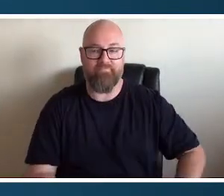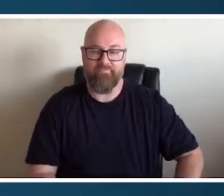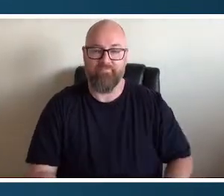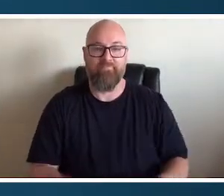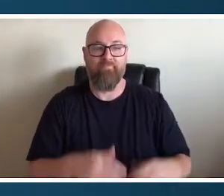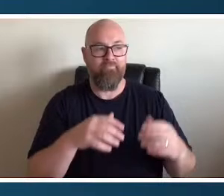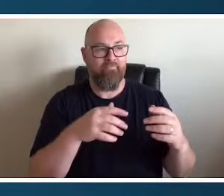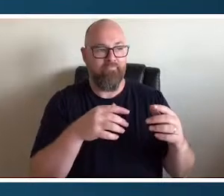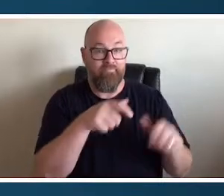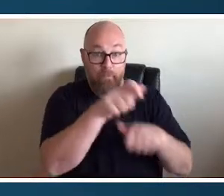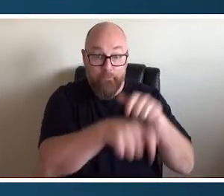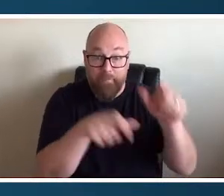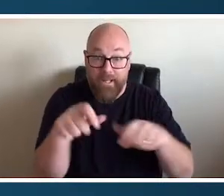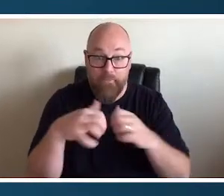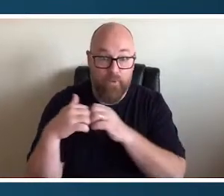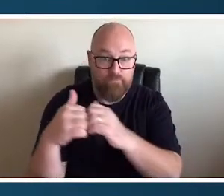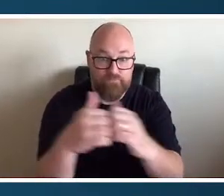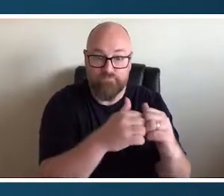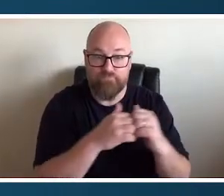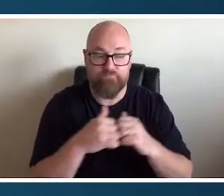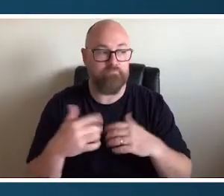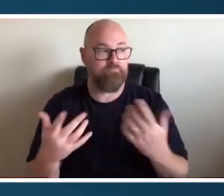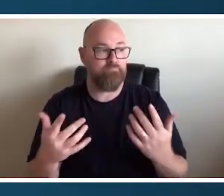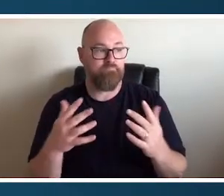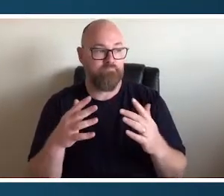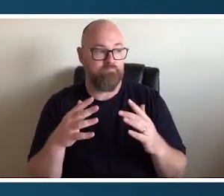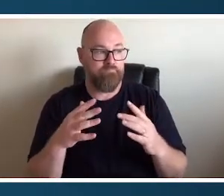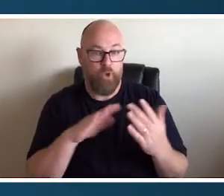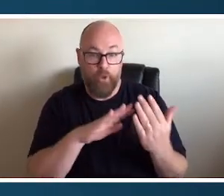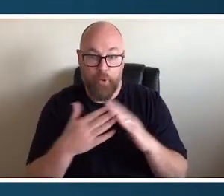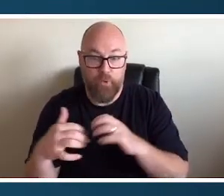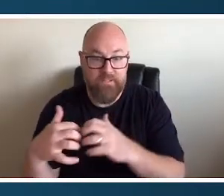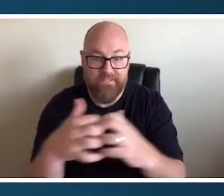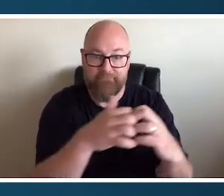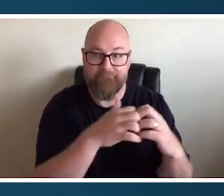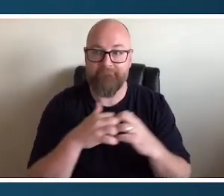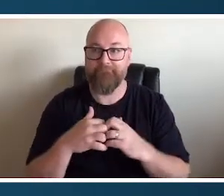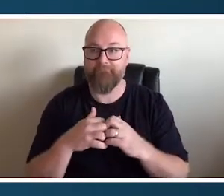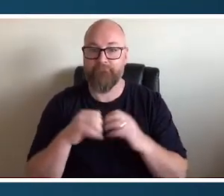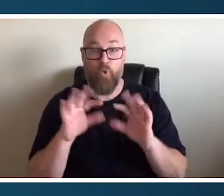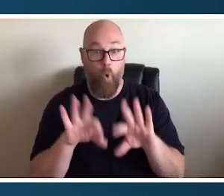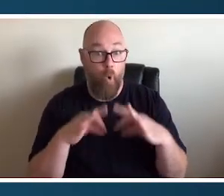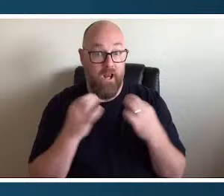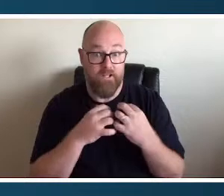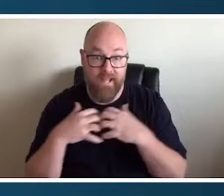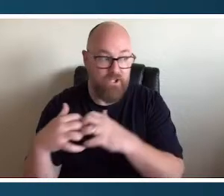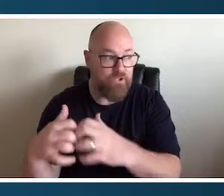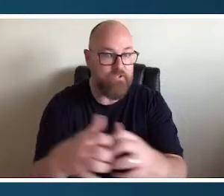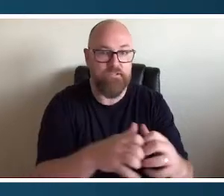organization-to-organization, and start to really transform within your own domain. Because if that